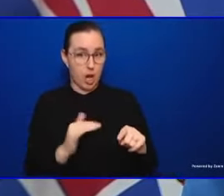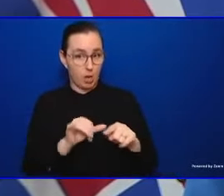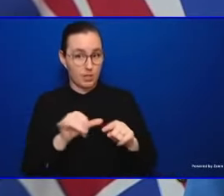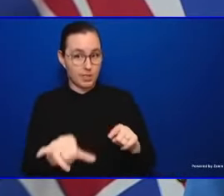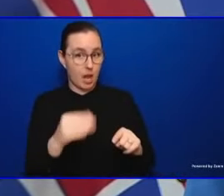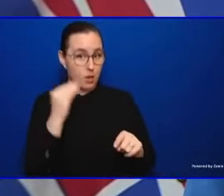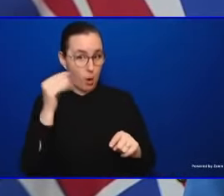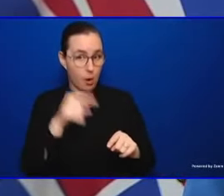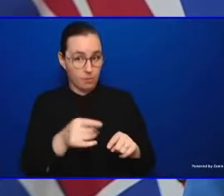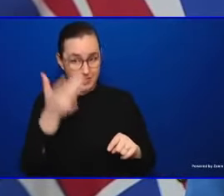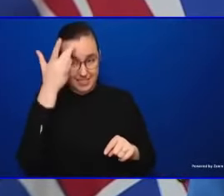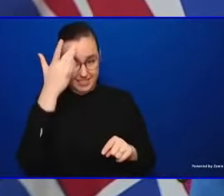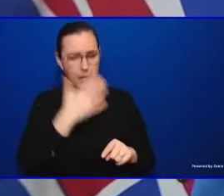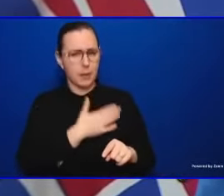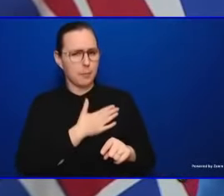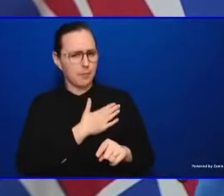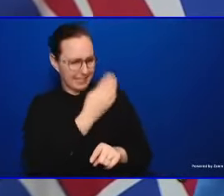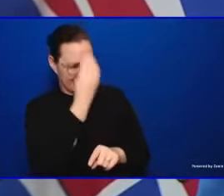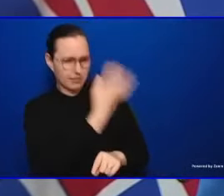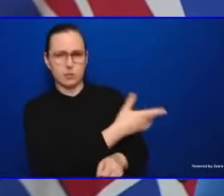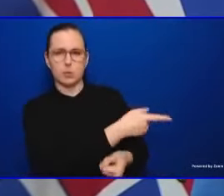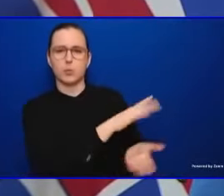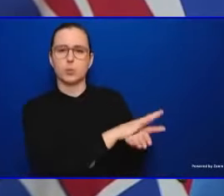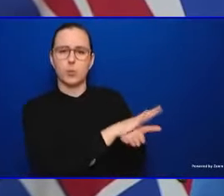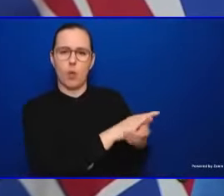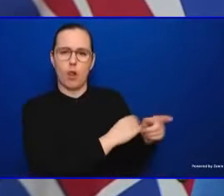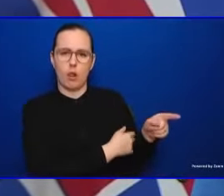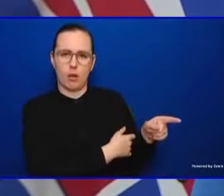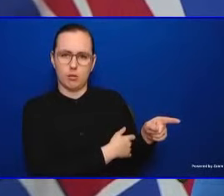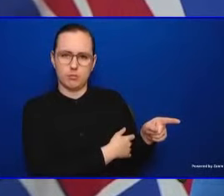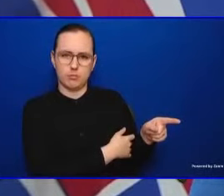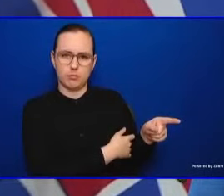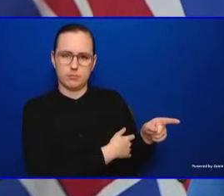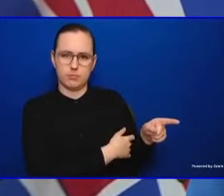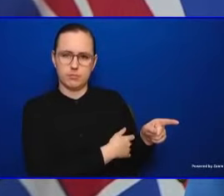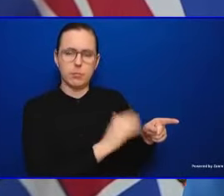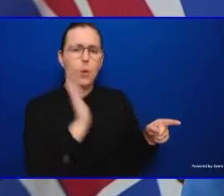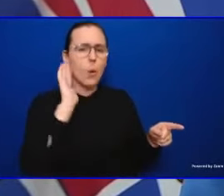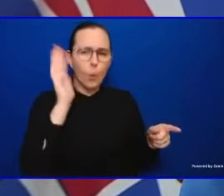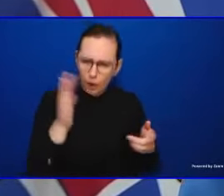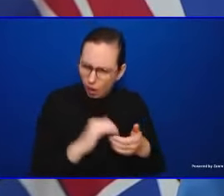happening in our school communities and to determine how and what to communicate with parents.